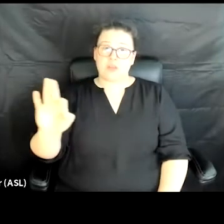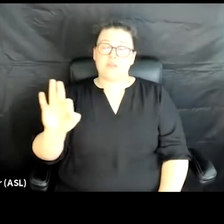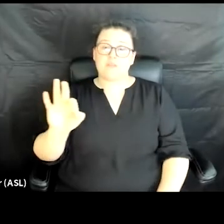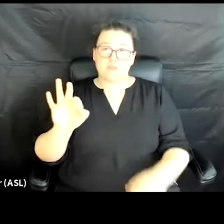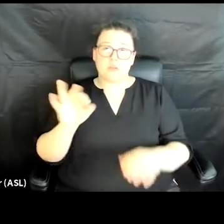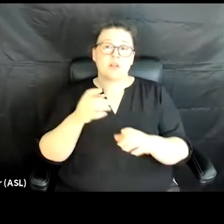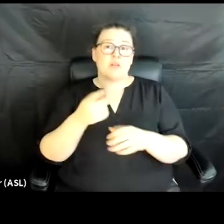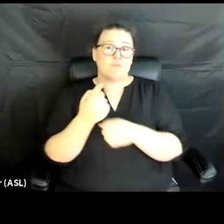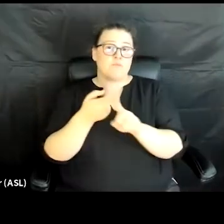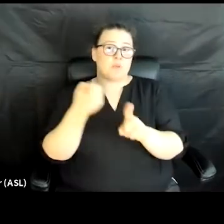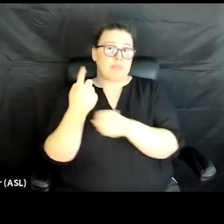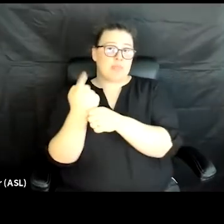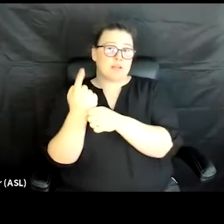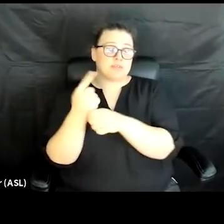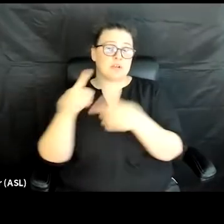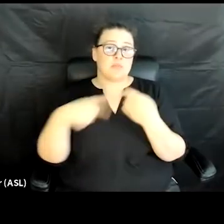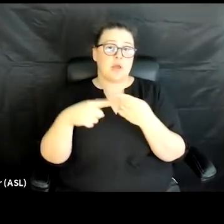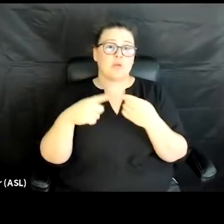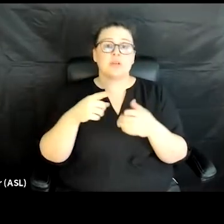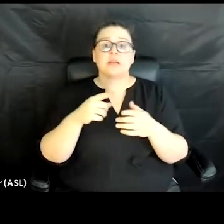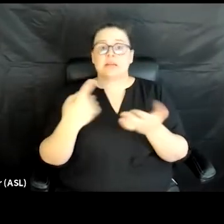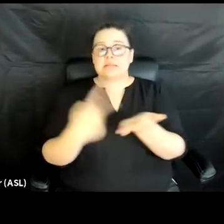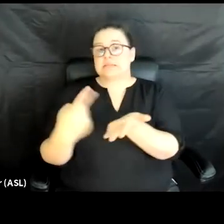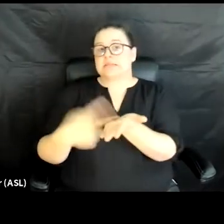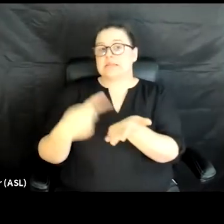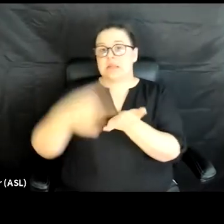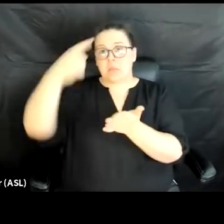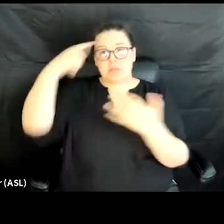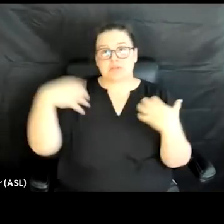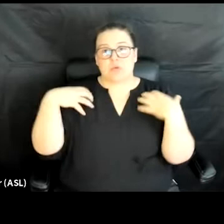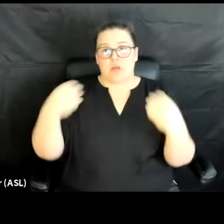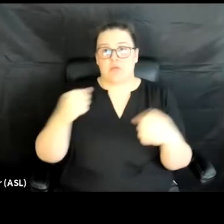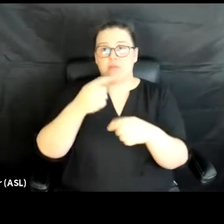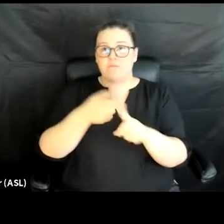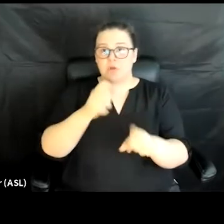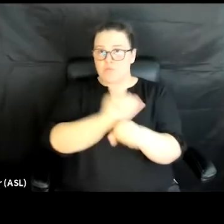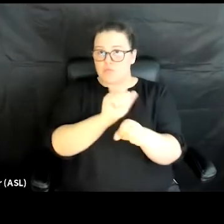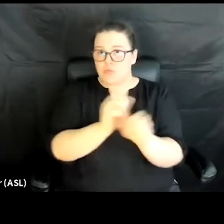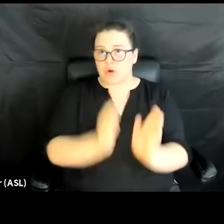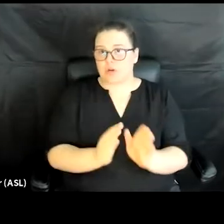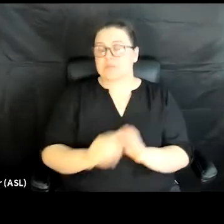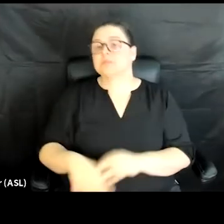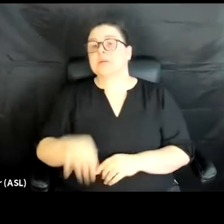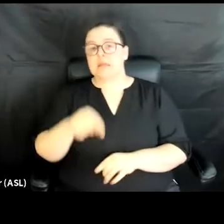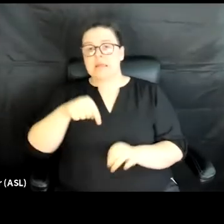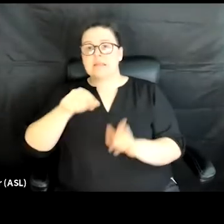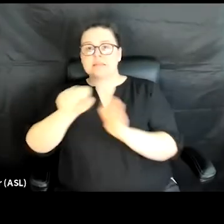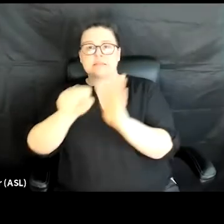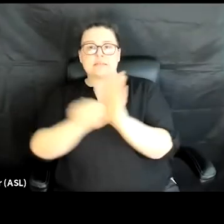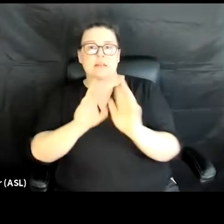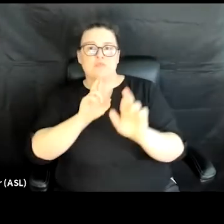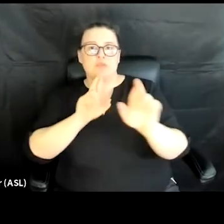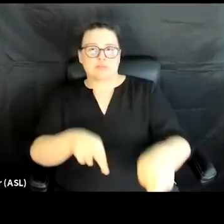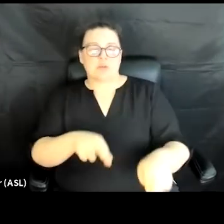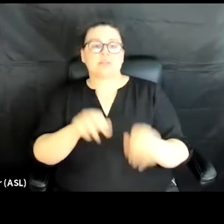of Workers Throughout and Beyond the COVID-19 Pandemic, State Responses. So it provides strategies for how states can support